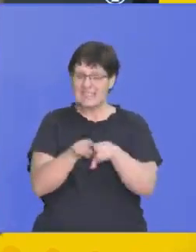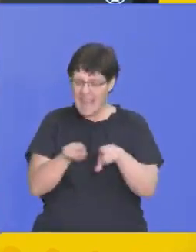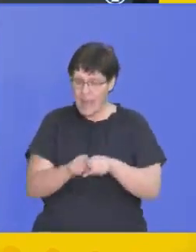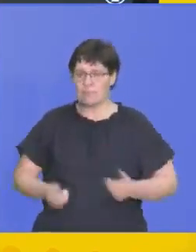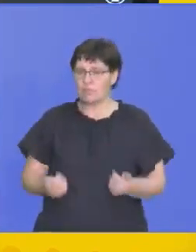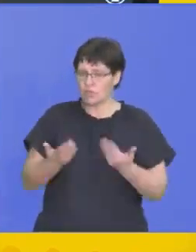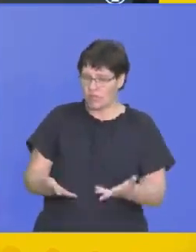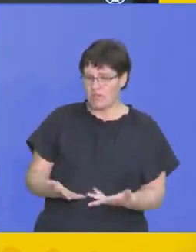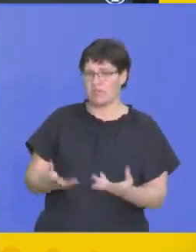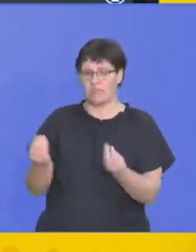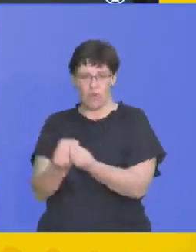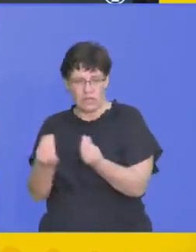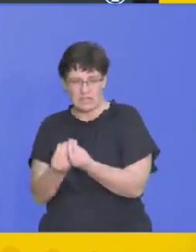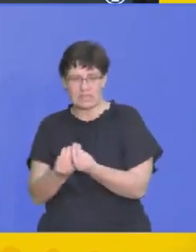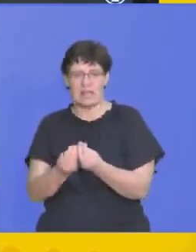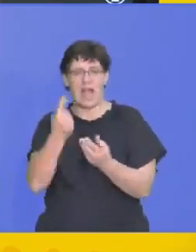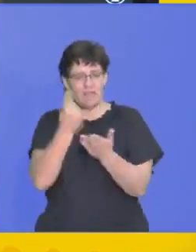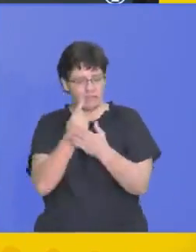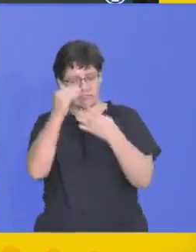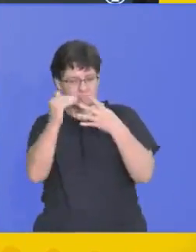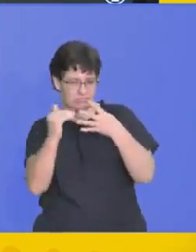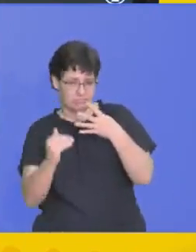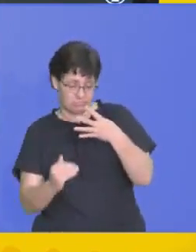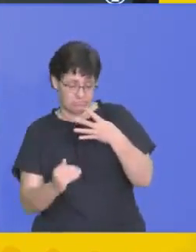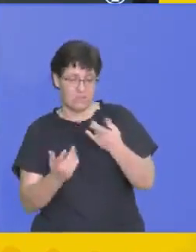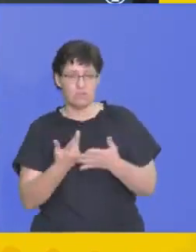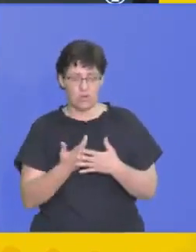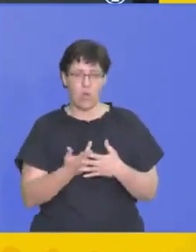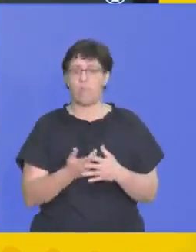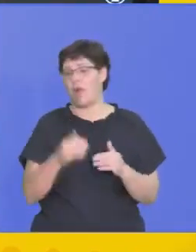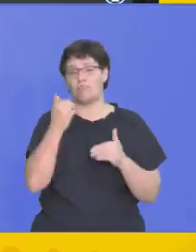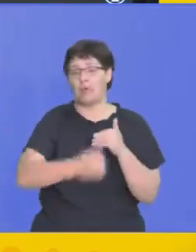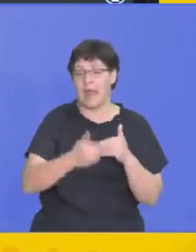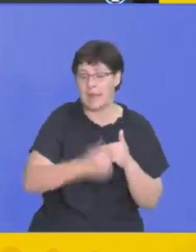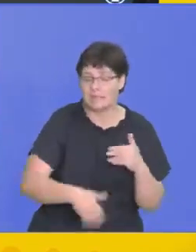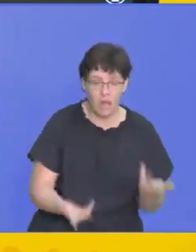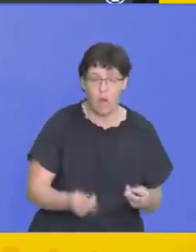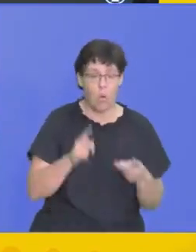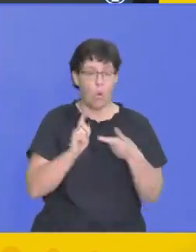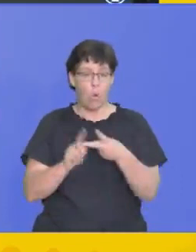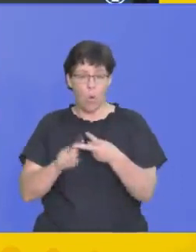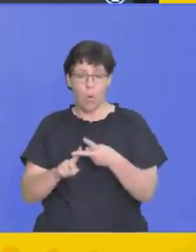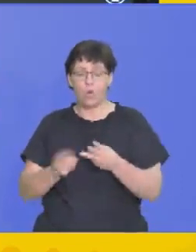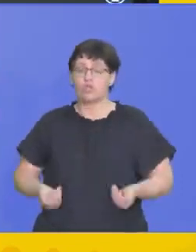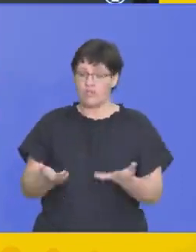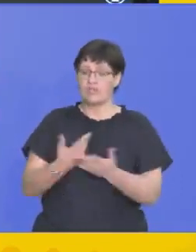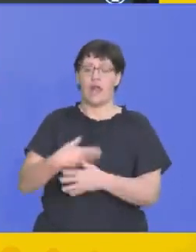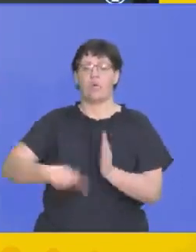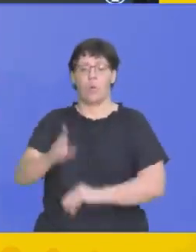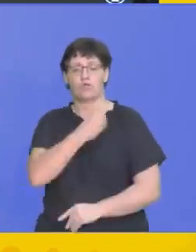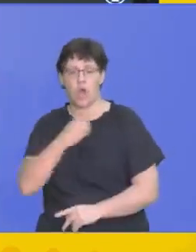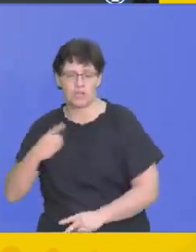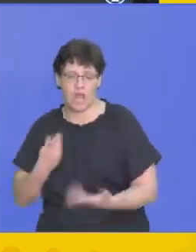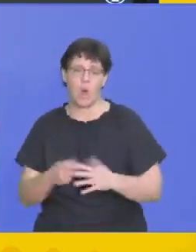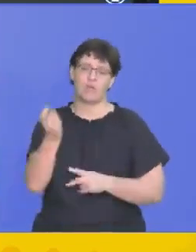same services every single time. So your goods might be, a loaf of bread, And your services might be going to the doctor or the